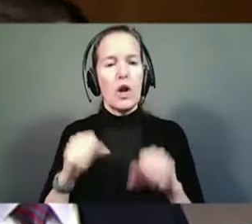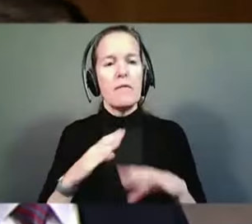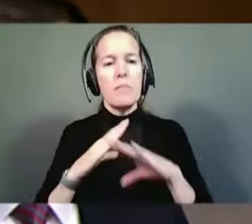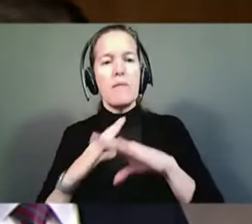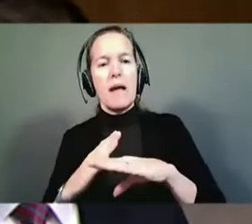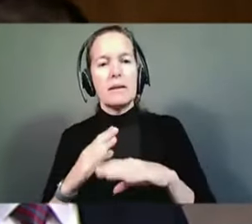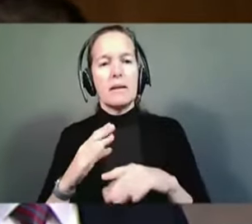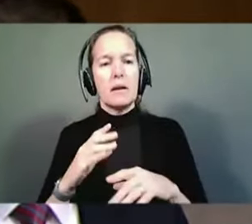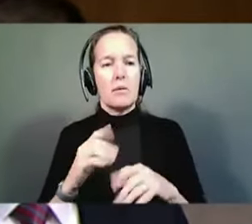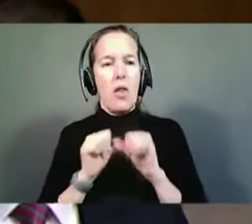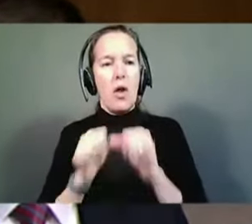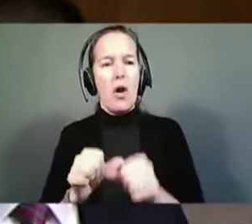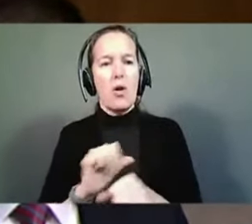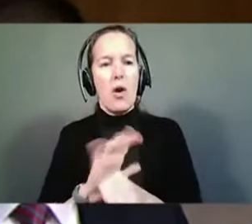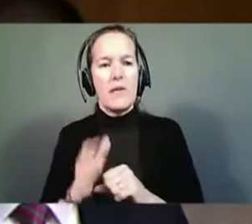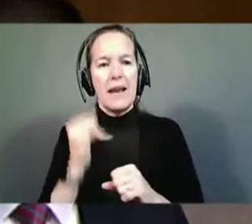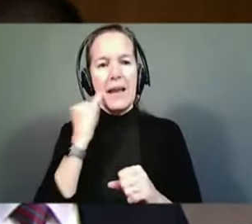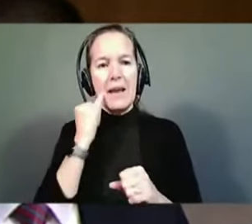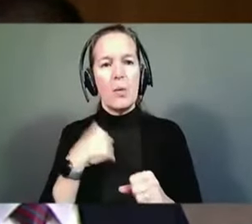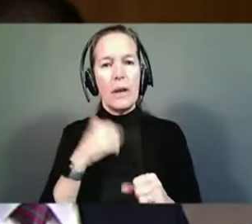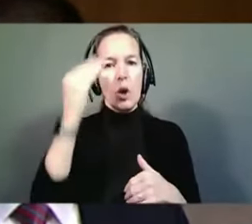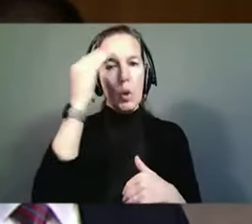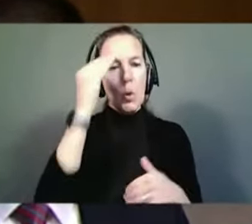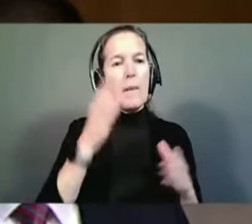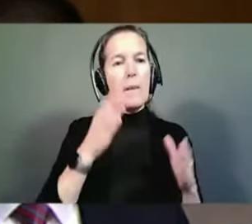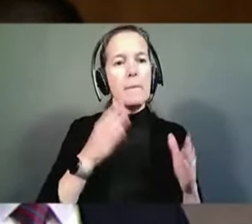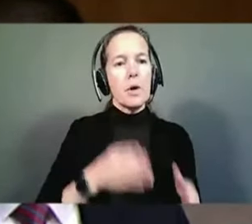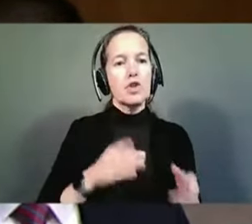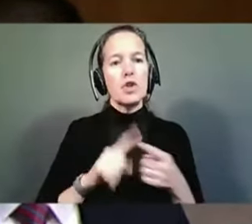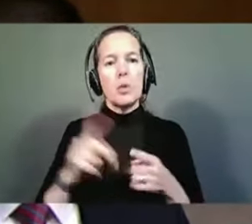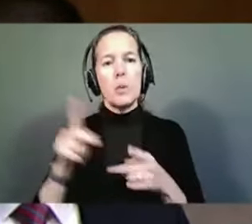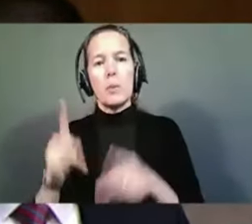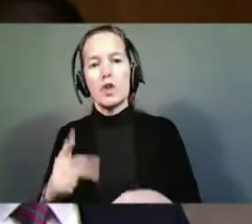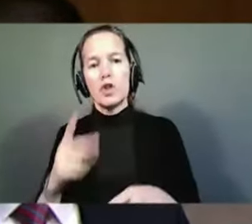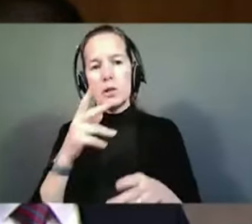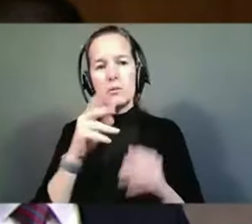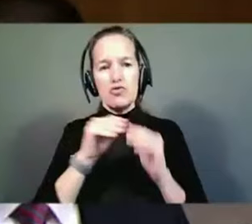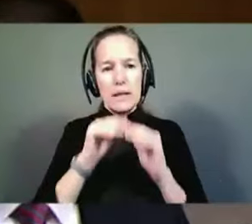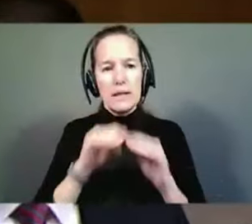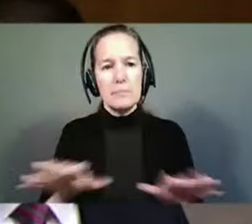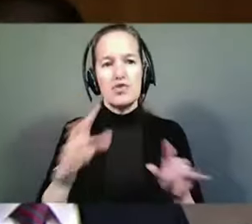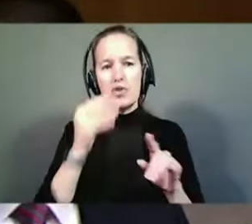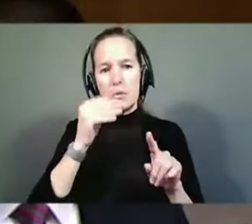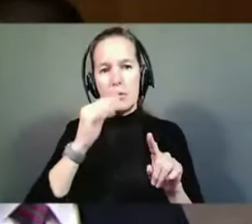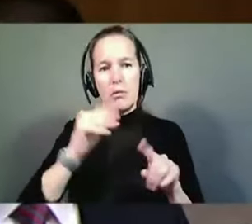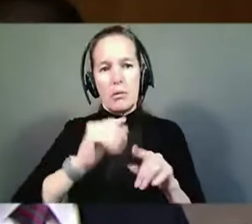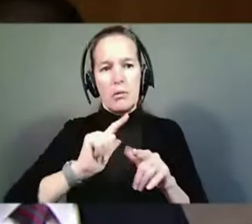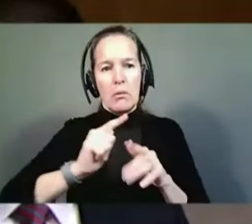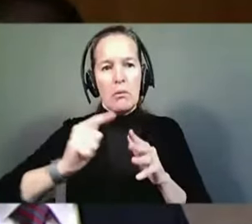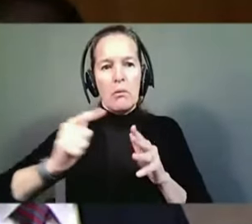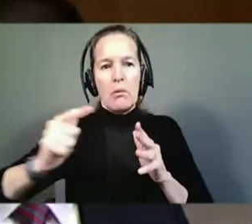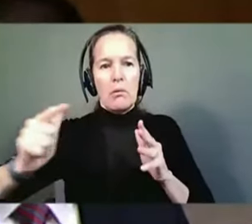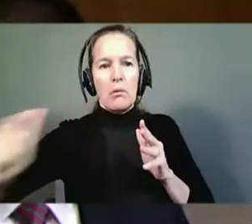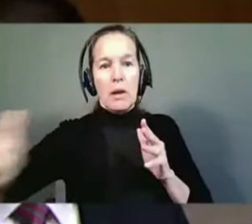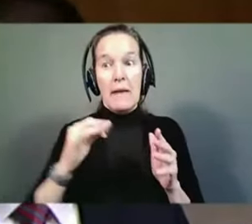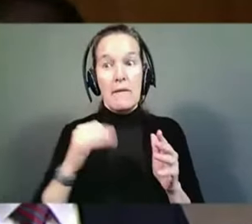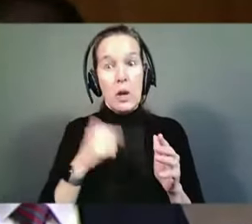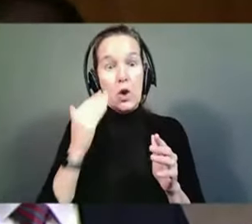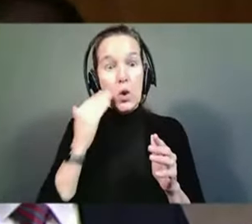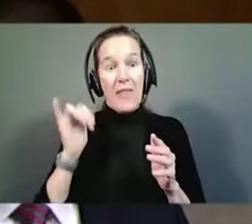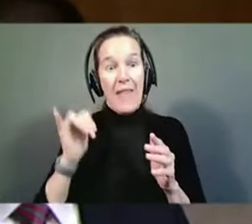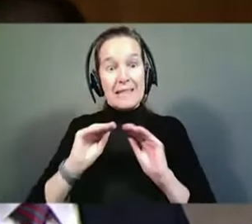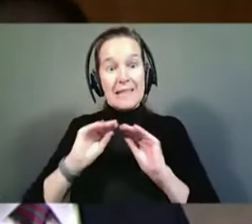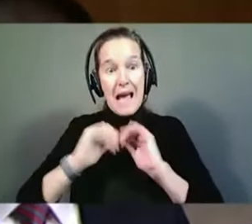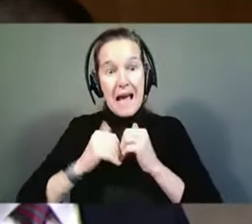that this was person-to-person transmission, which the Chinese certainly did by then? If we would have known this was person-to-person transmission, that